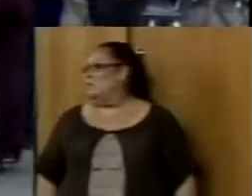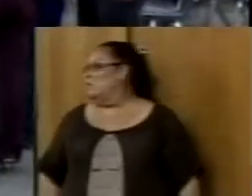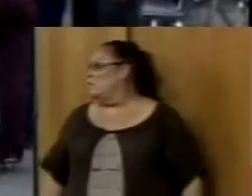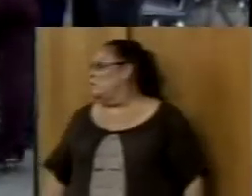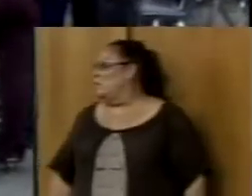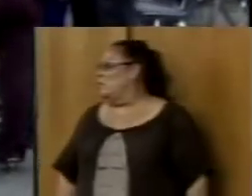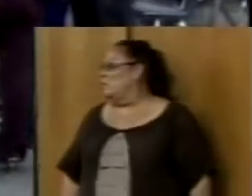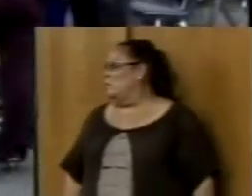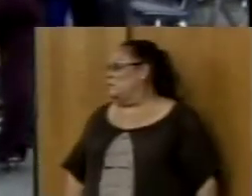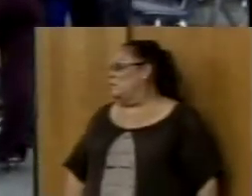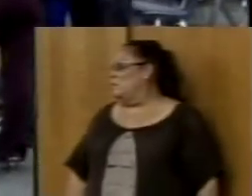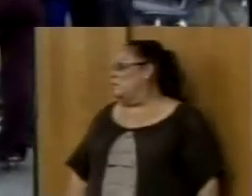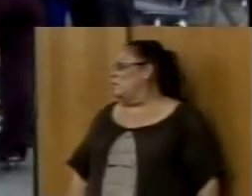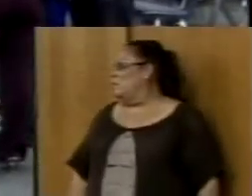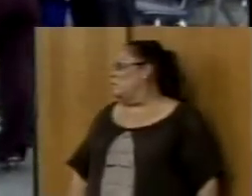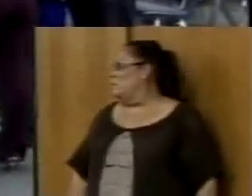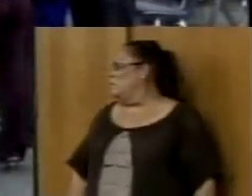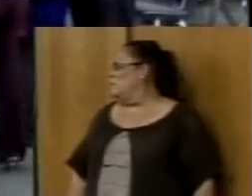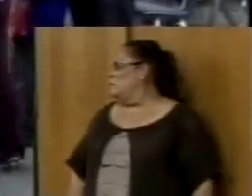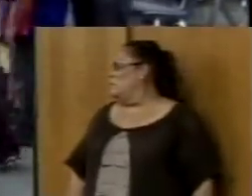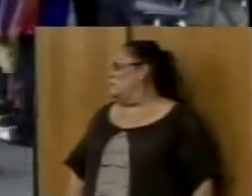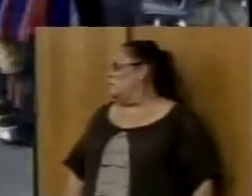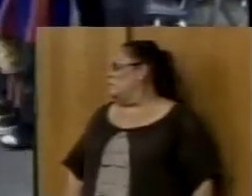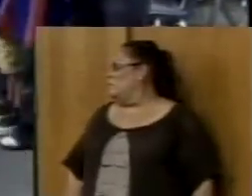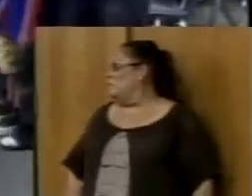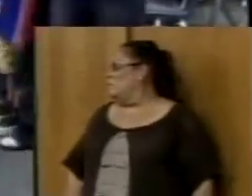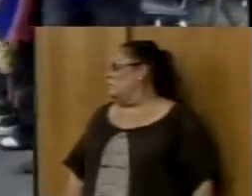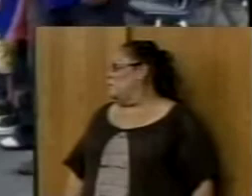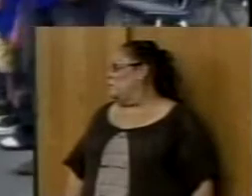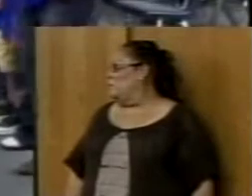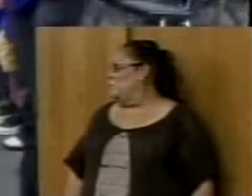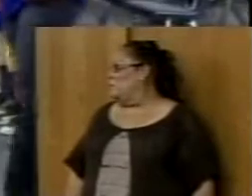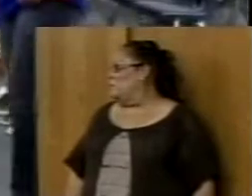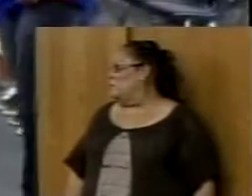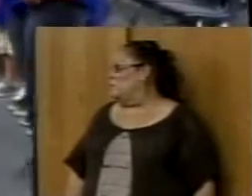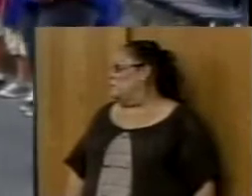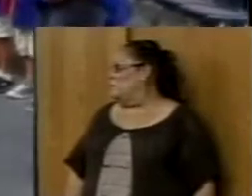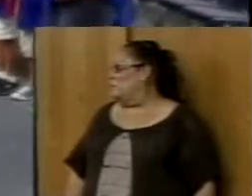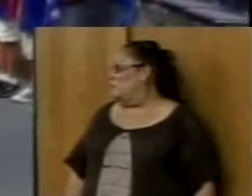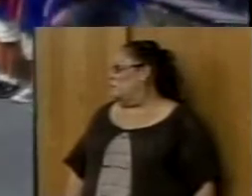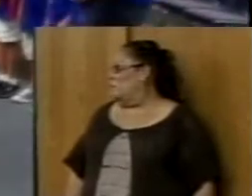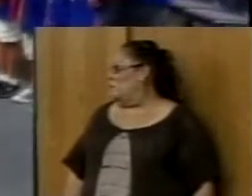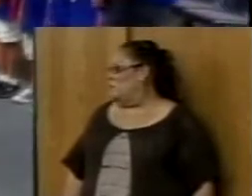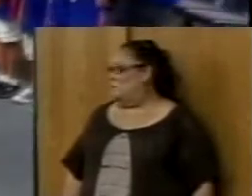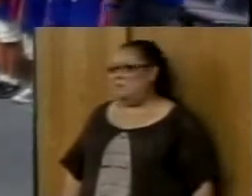Coach, if you'll come up here so I can give you the certificates, that way you can give them to the right student here.